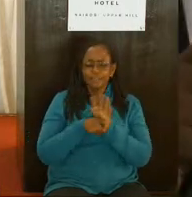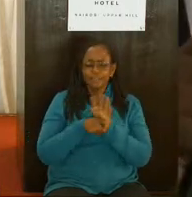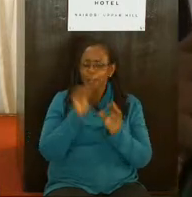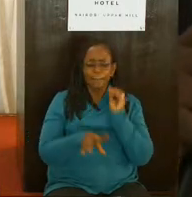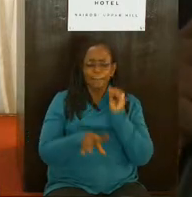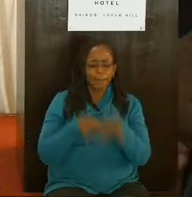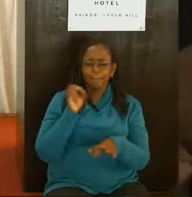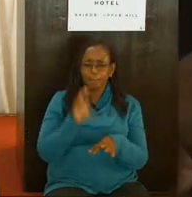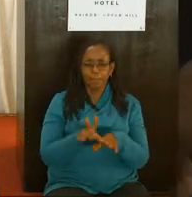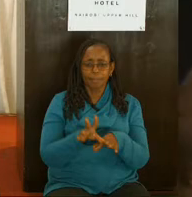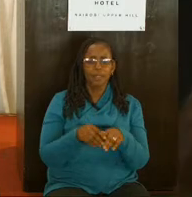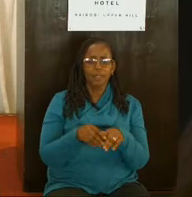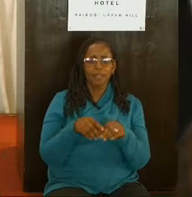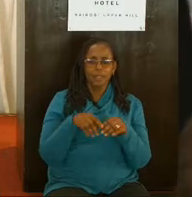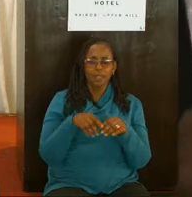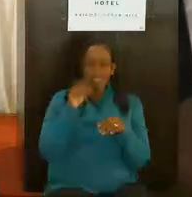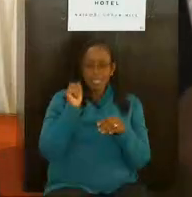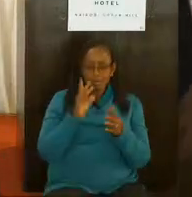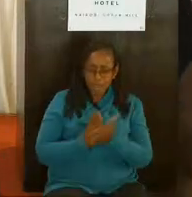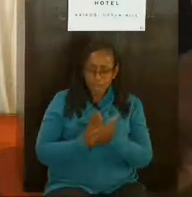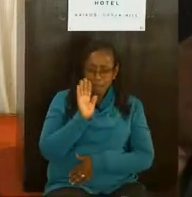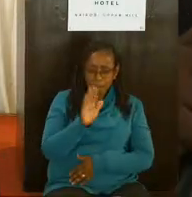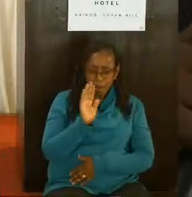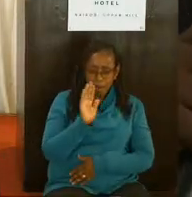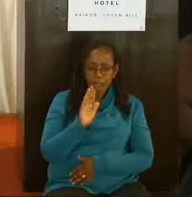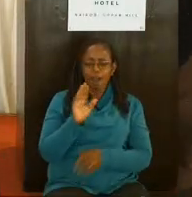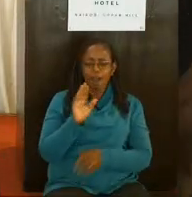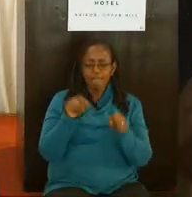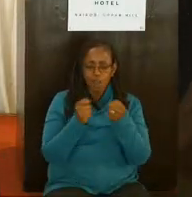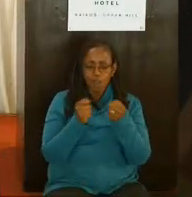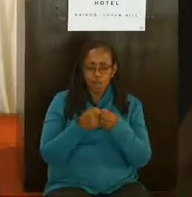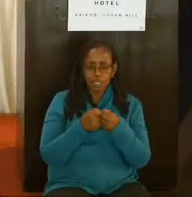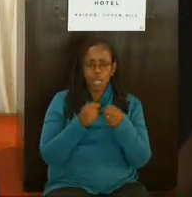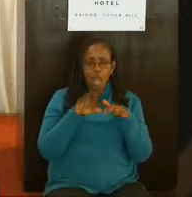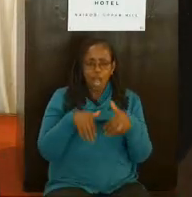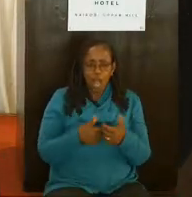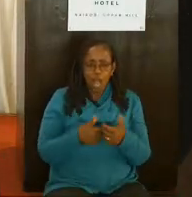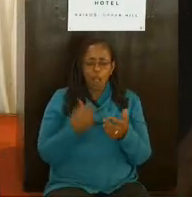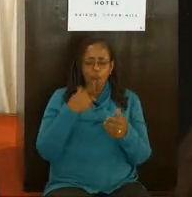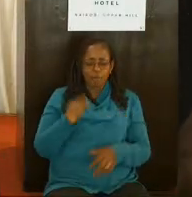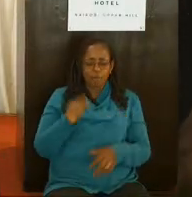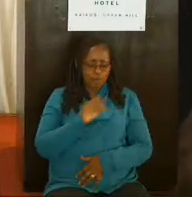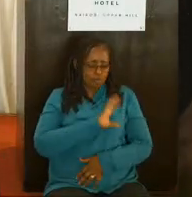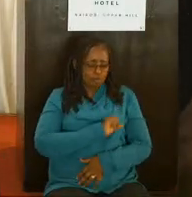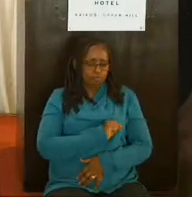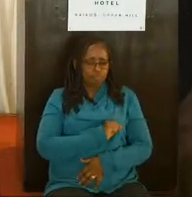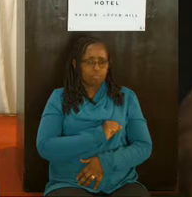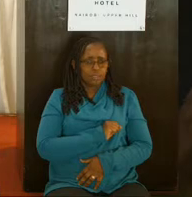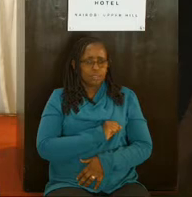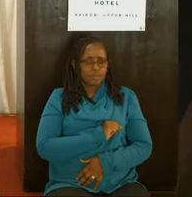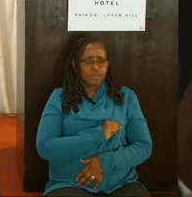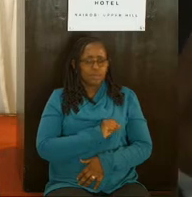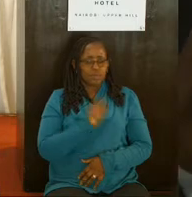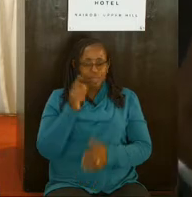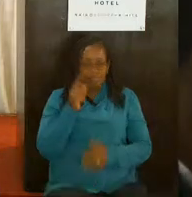about if your rights are being violated or if how long can you bear with this I think those are aspects of enforcement and we have